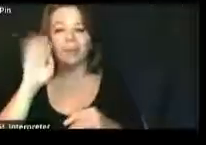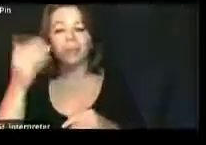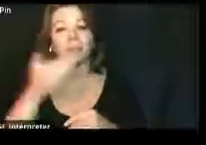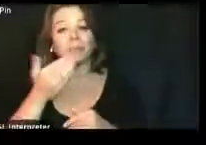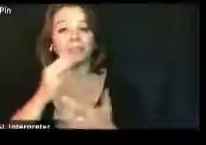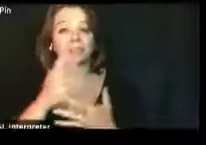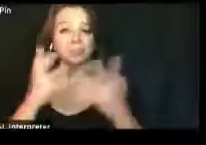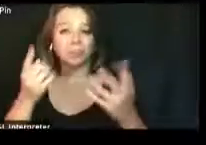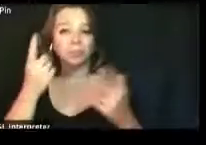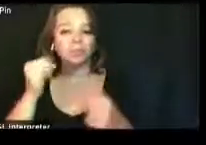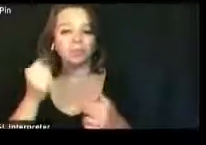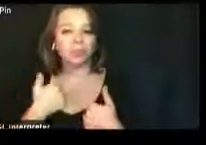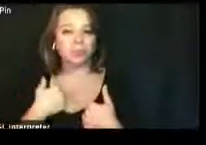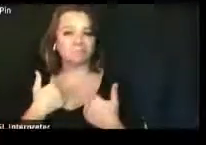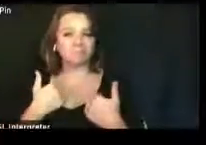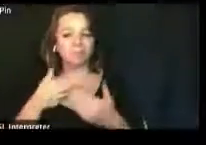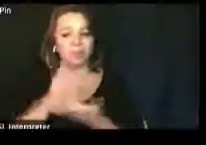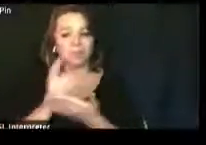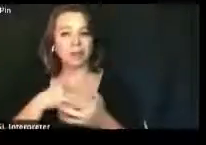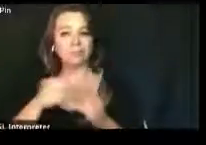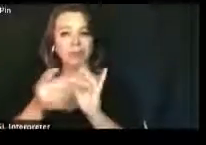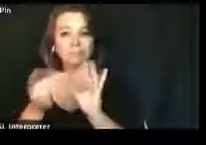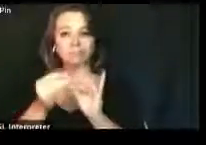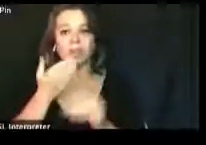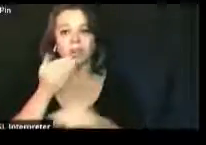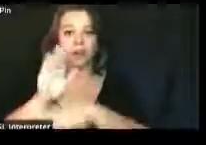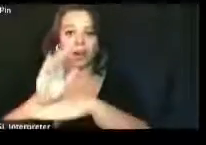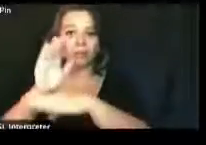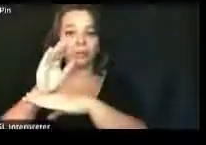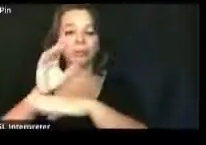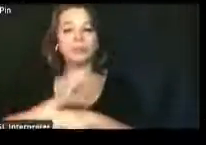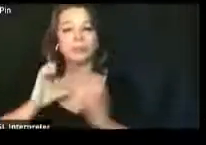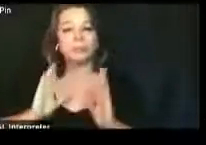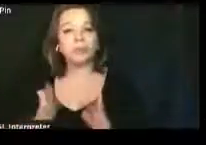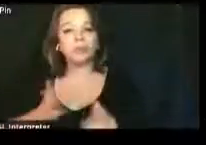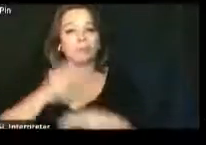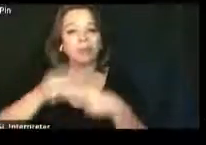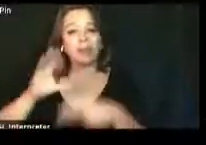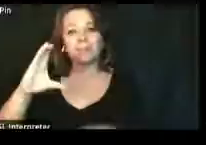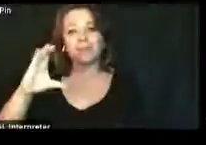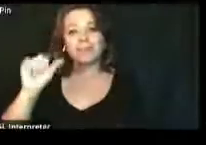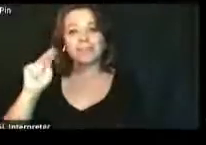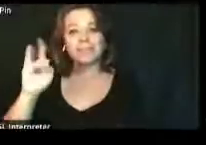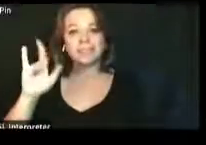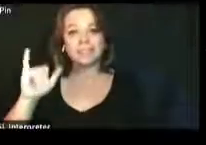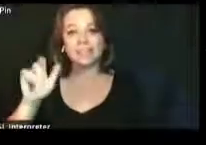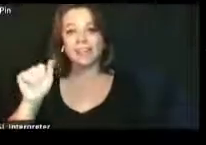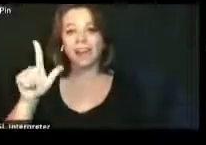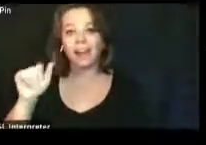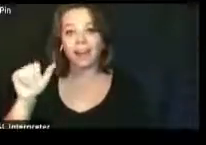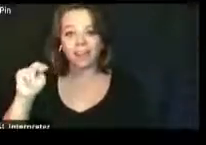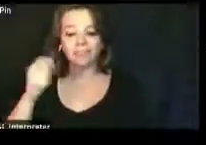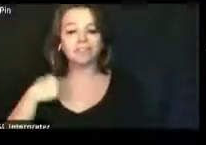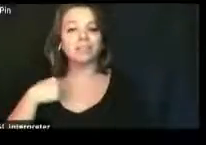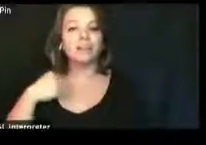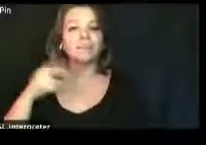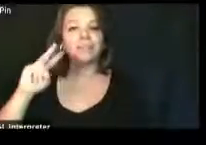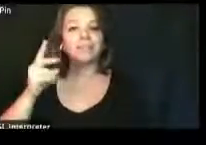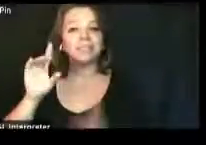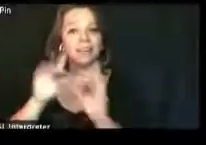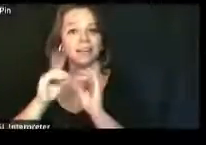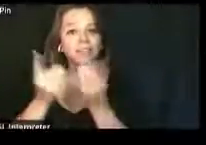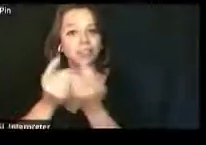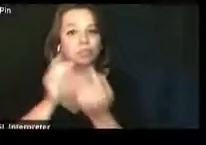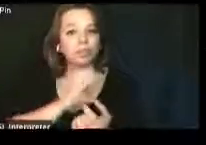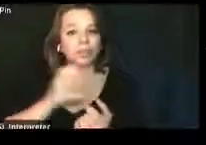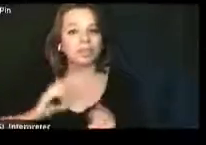for having me. Good afternoon, commissioners. My name is Cindy Allen, and I am the 2nd District Councilwoman for the